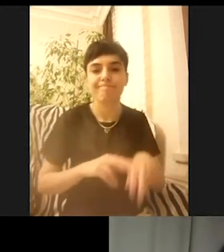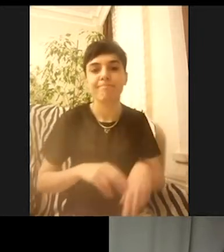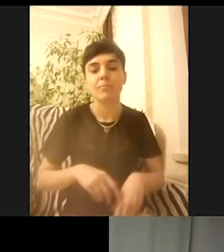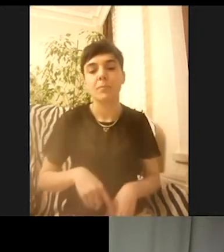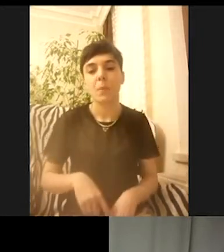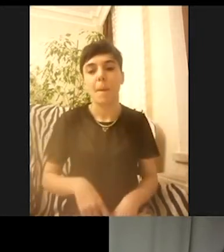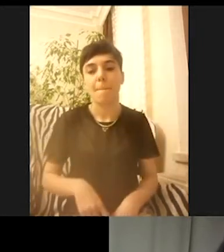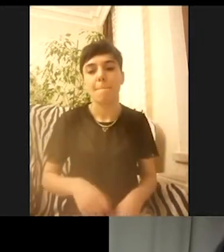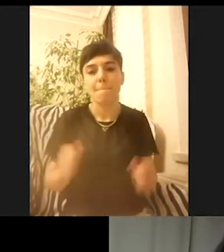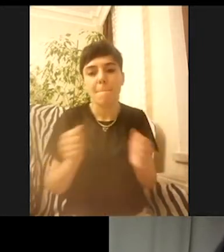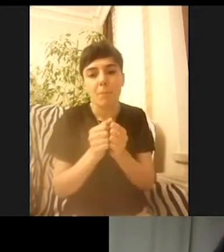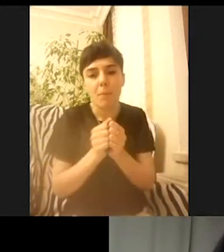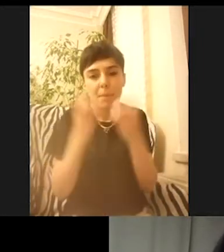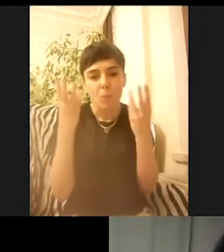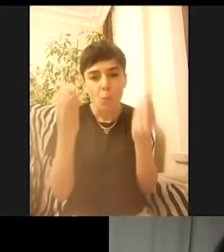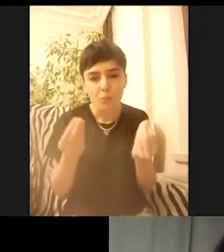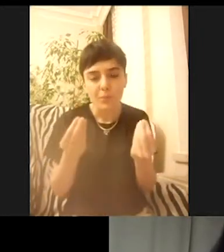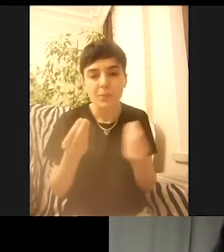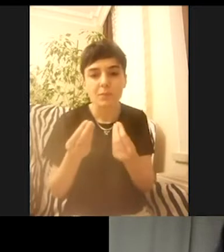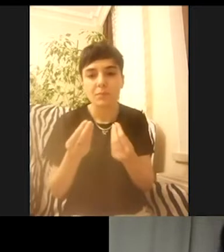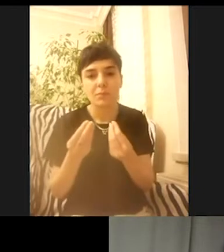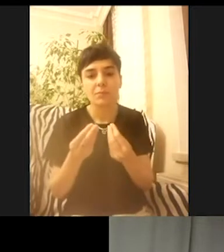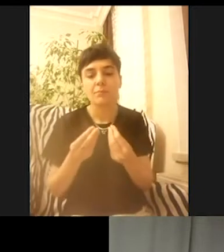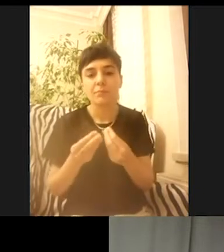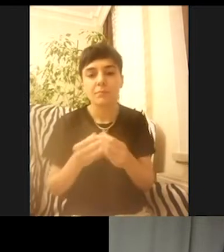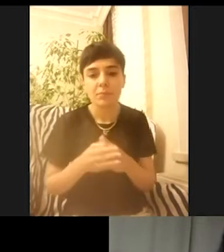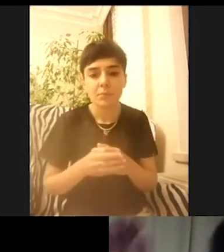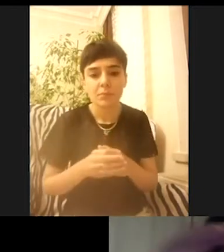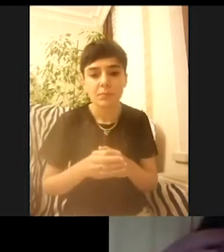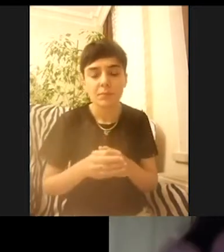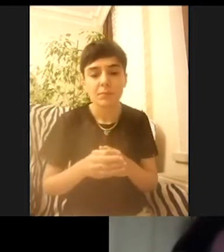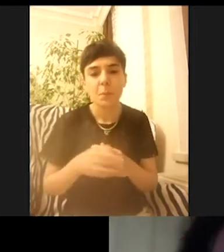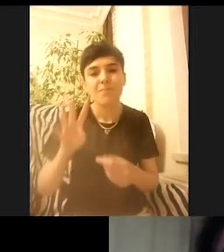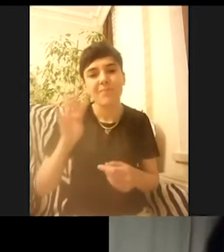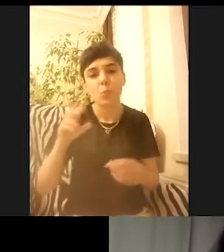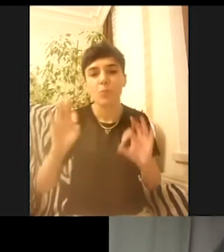coup d'etat in 2015, and the state of emergency regime.